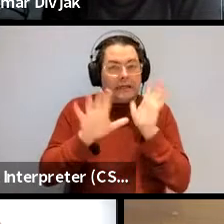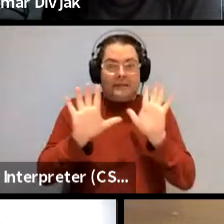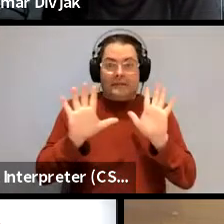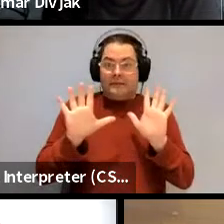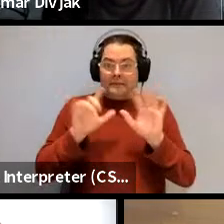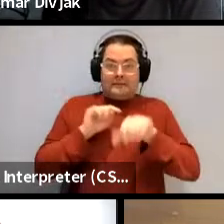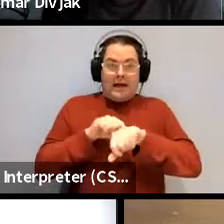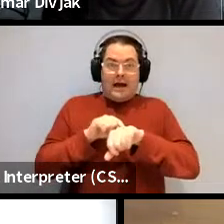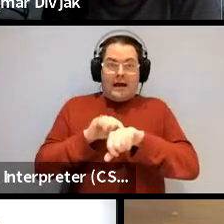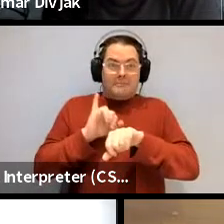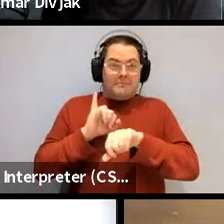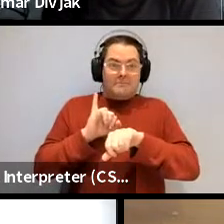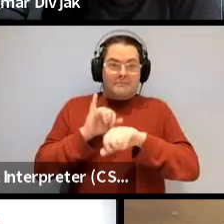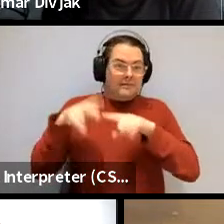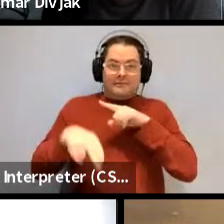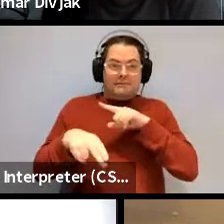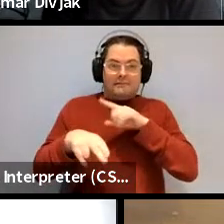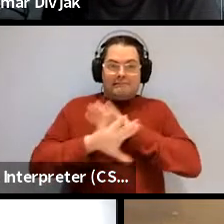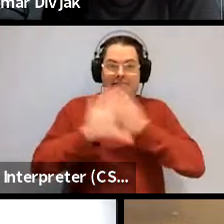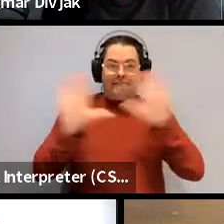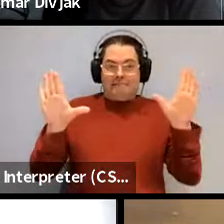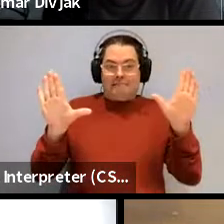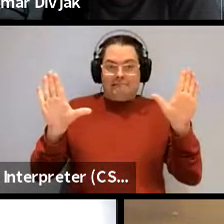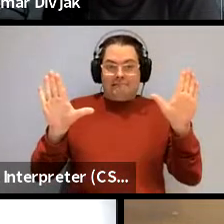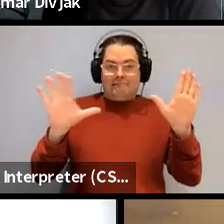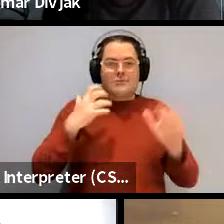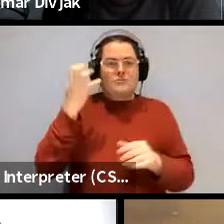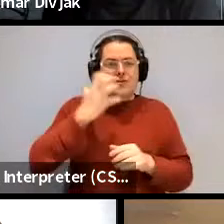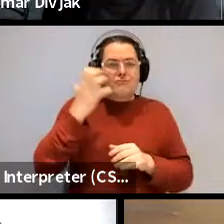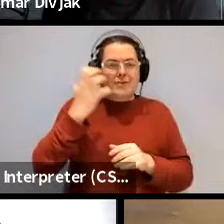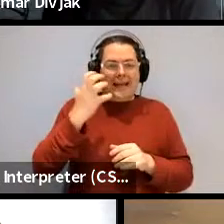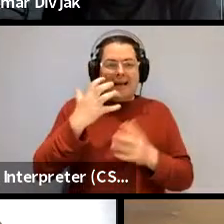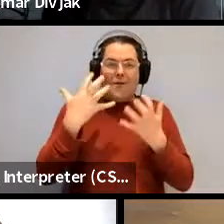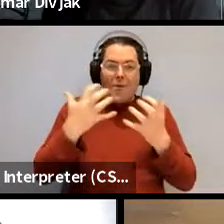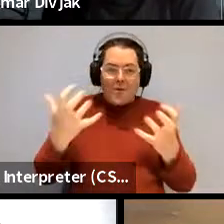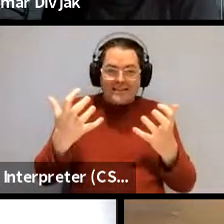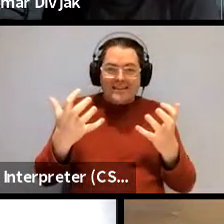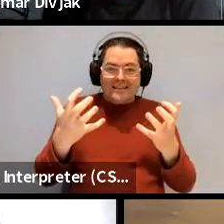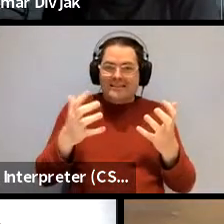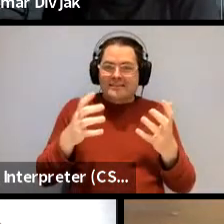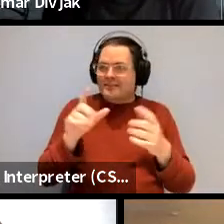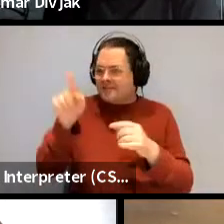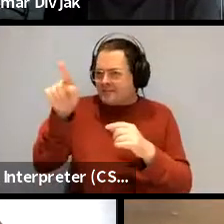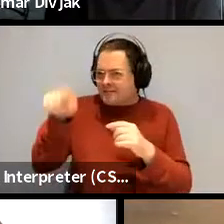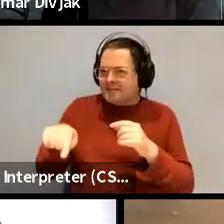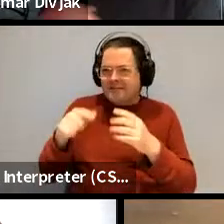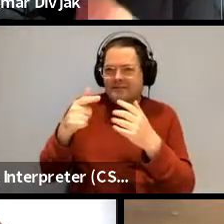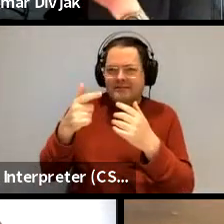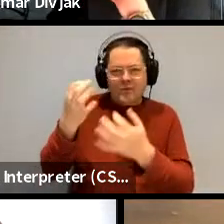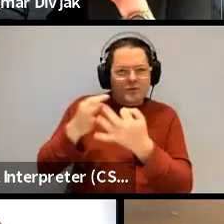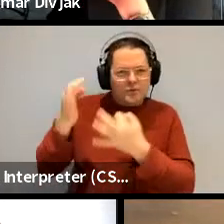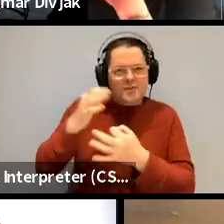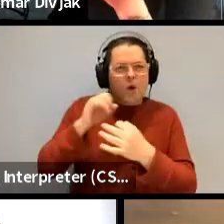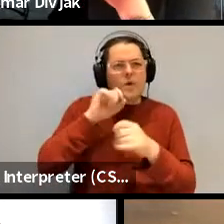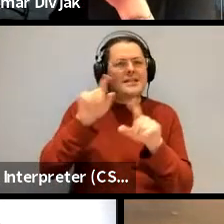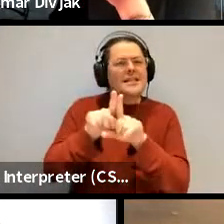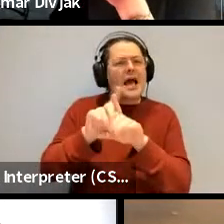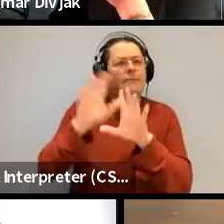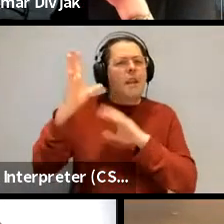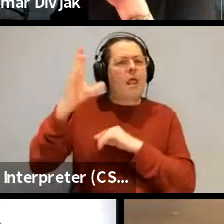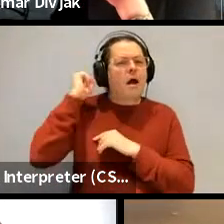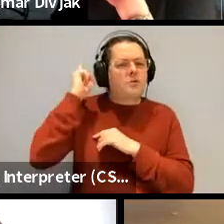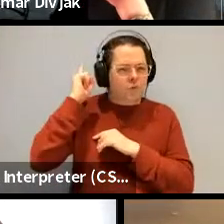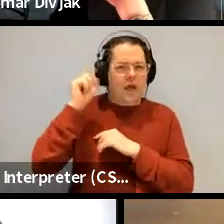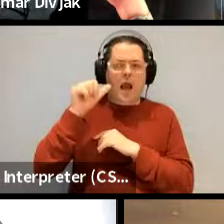we have to cut this discussion short it's been really a fun one today i'm really sorry to the audience for not getting into those questions um i'll do what i did last week in which is i will